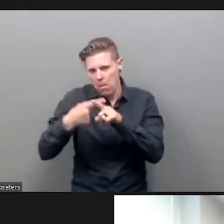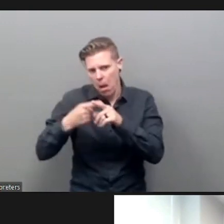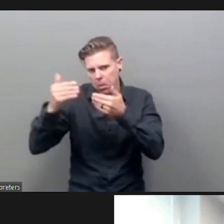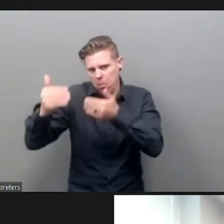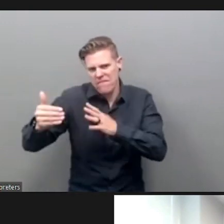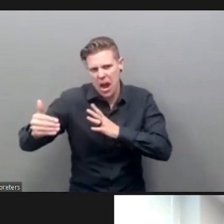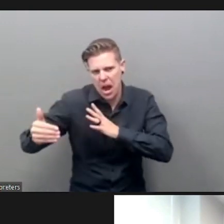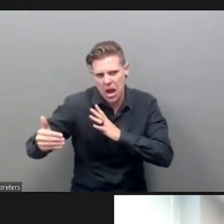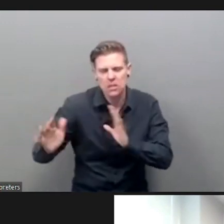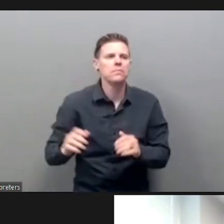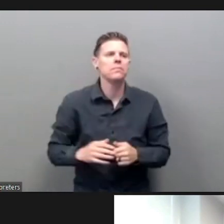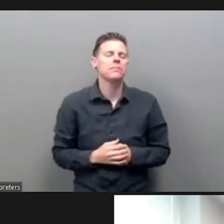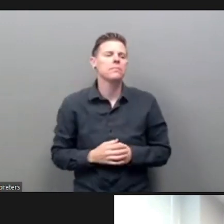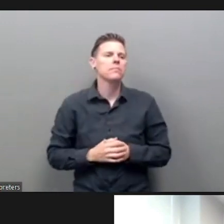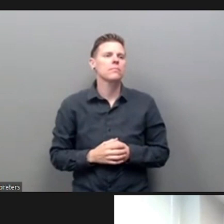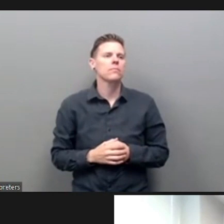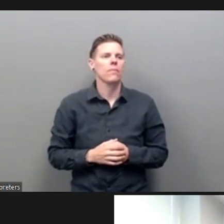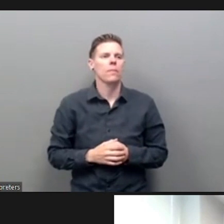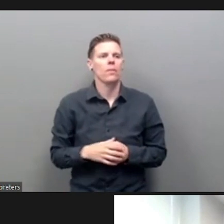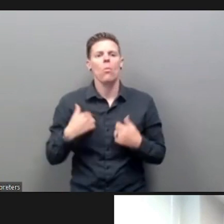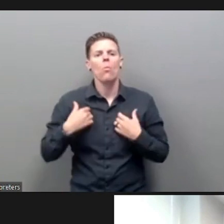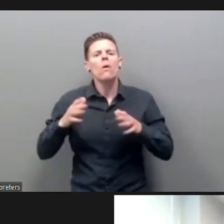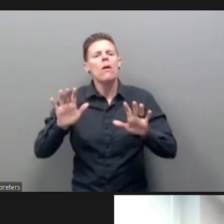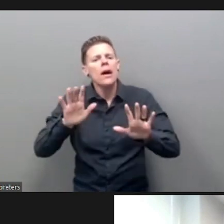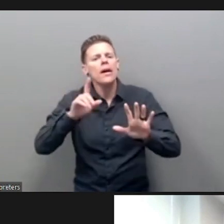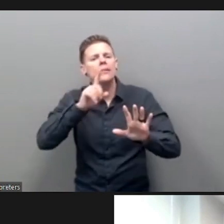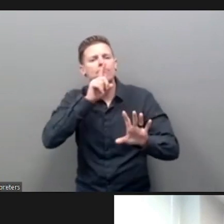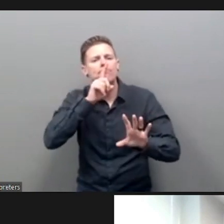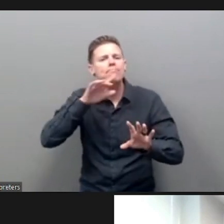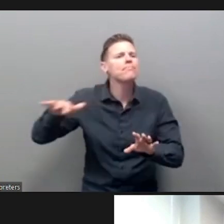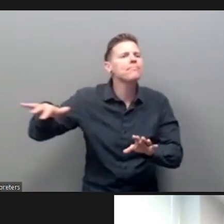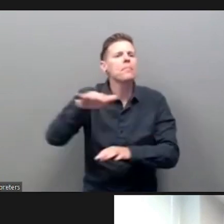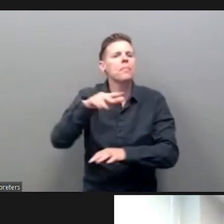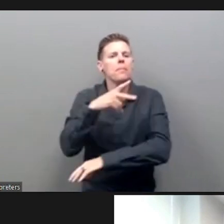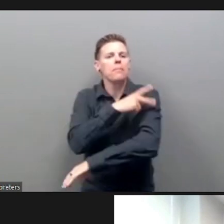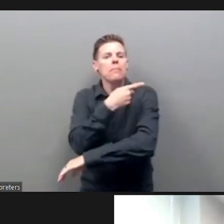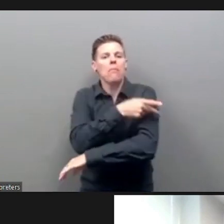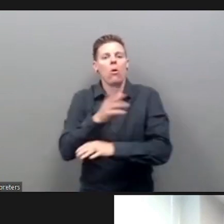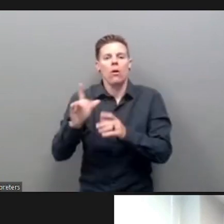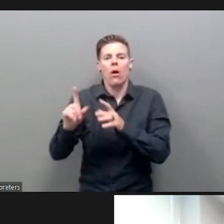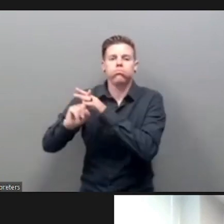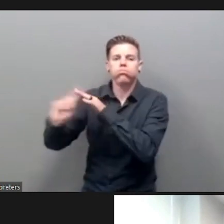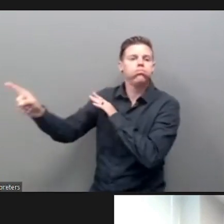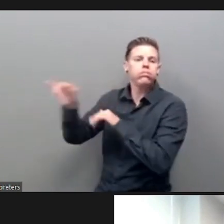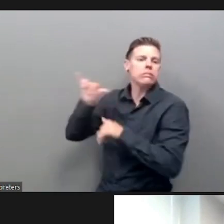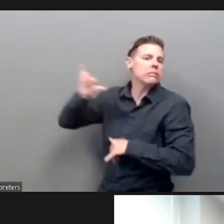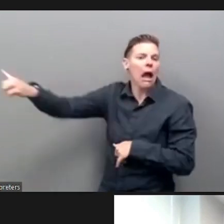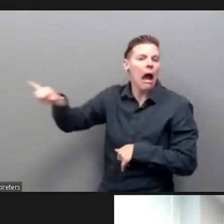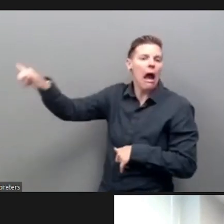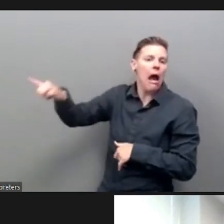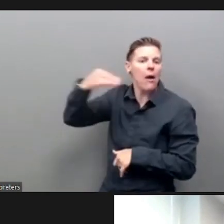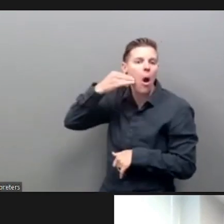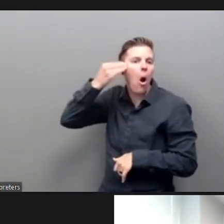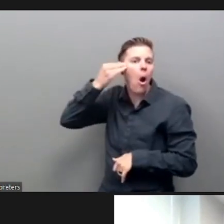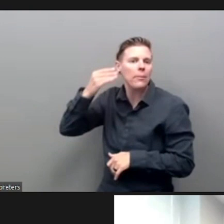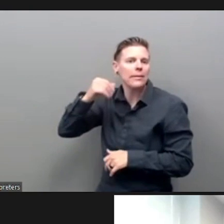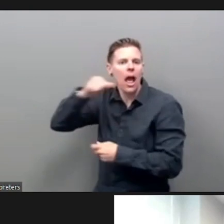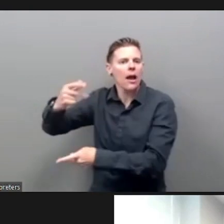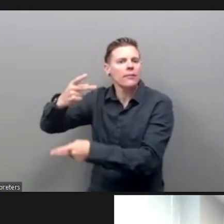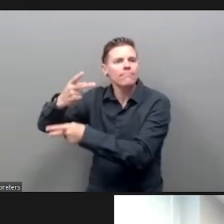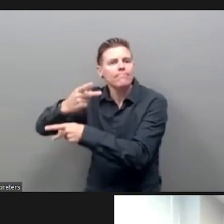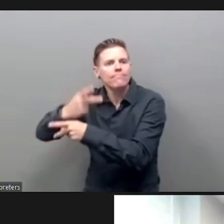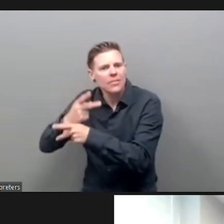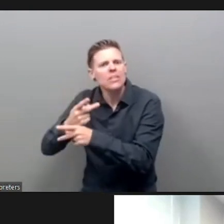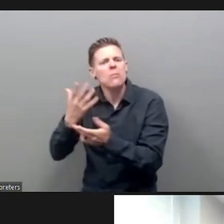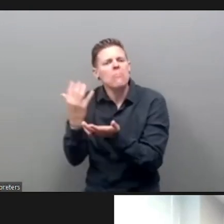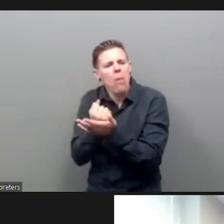back from their own relationship with their treating clinicians, and to keep that relationship going and